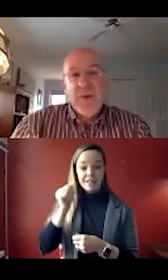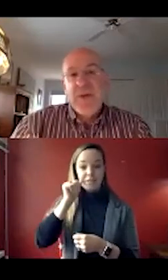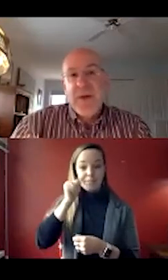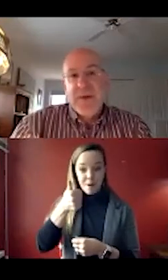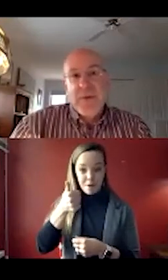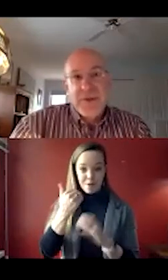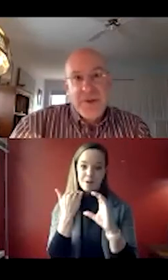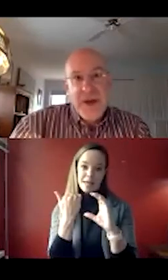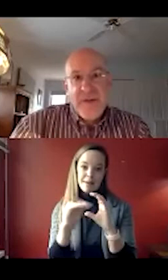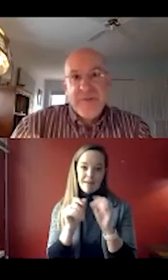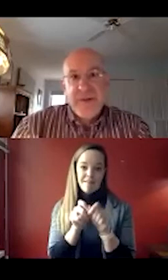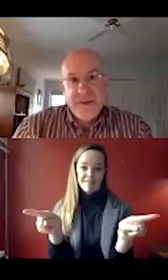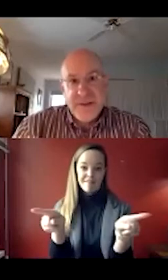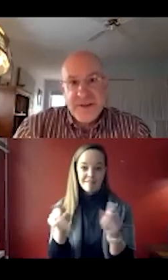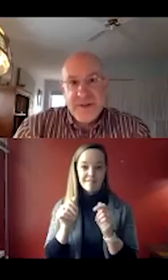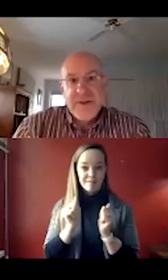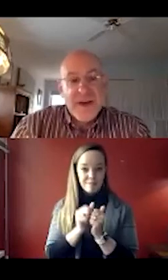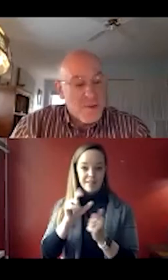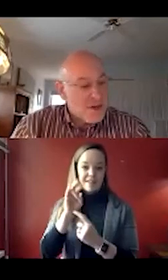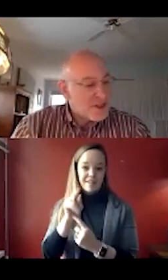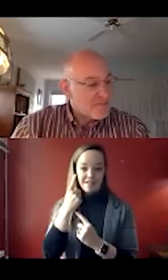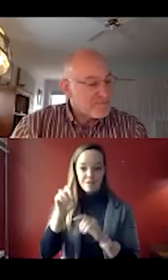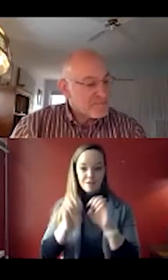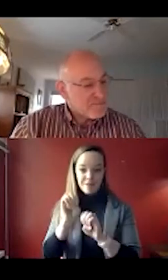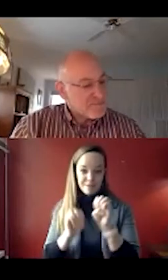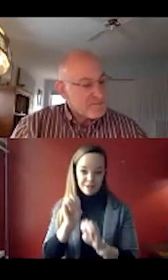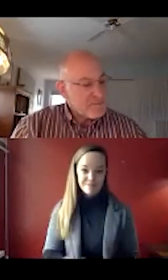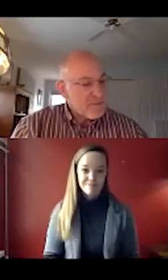email will come out that will also have the link to the evaluation.